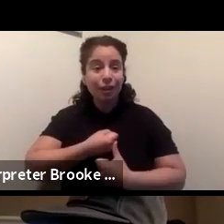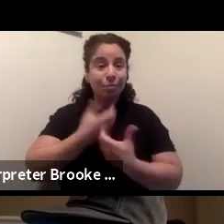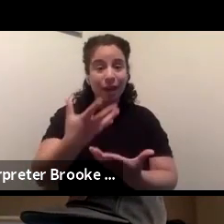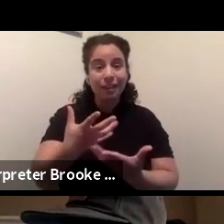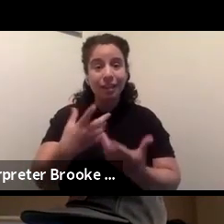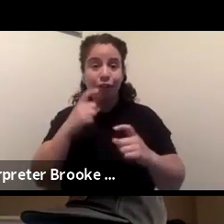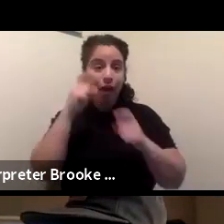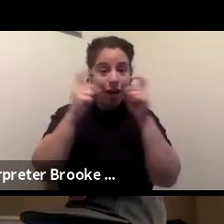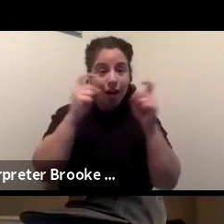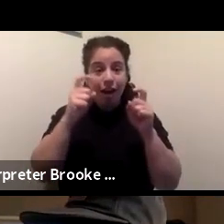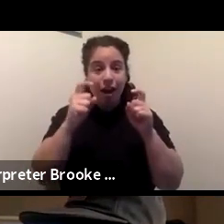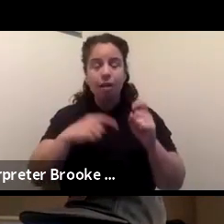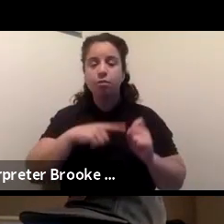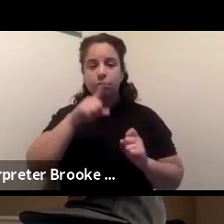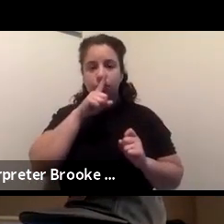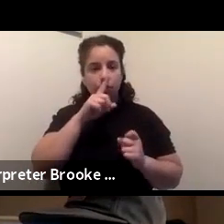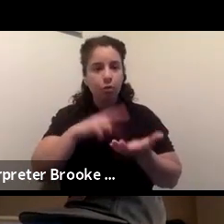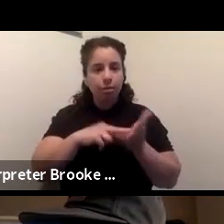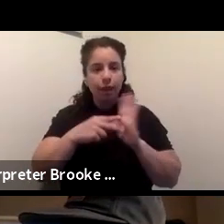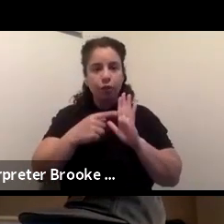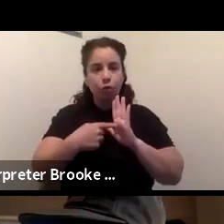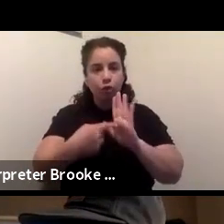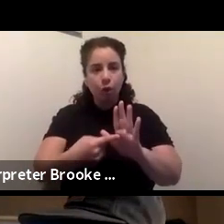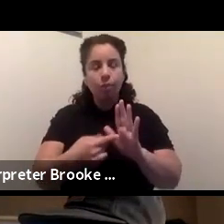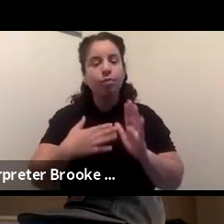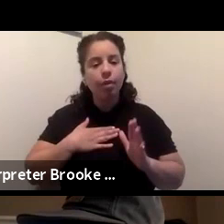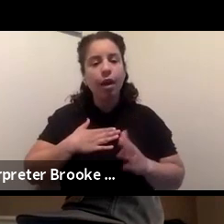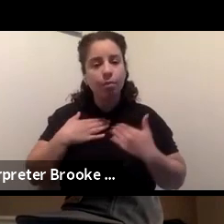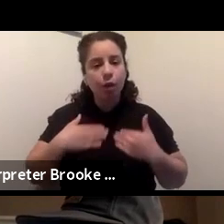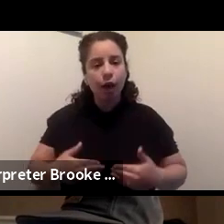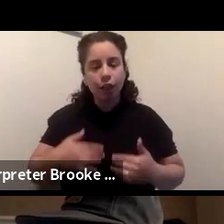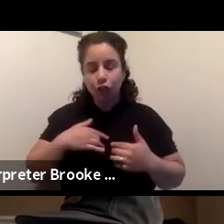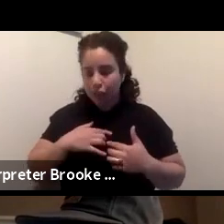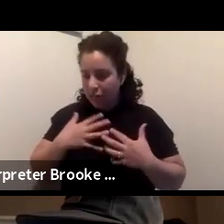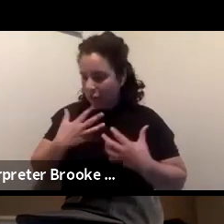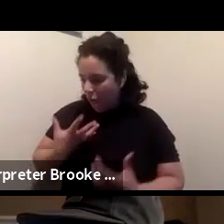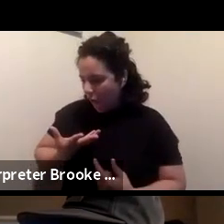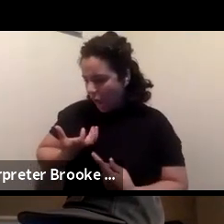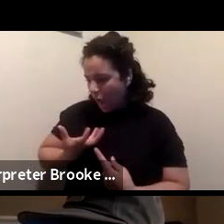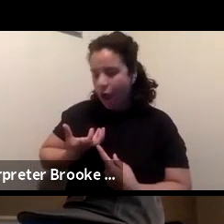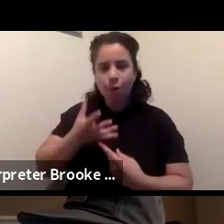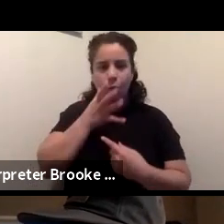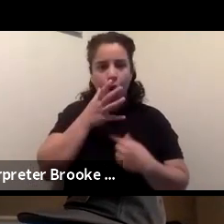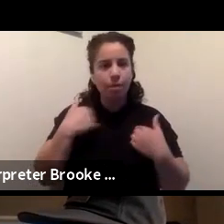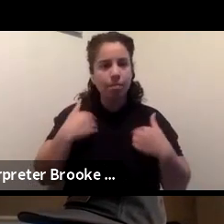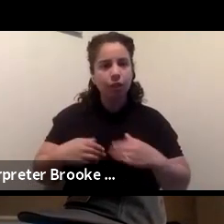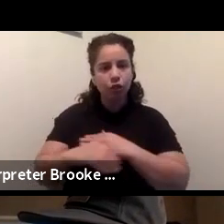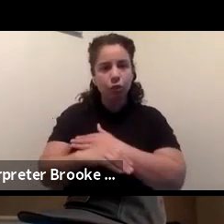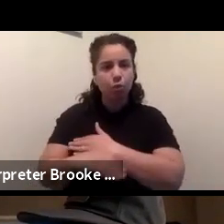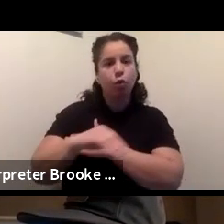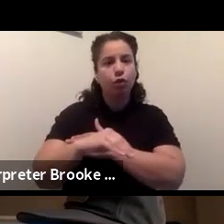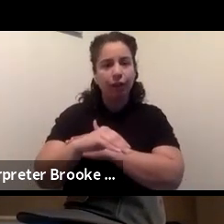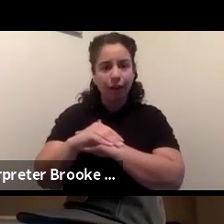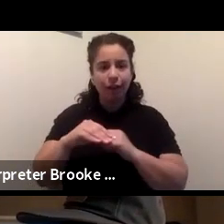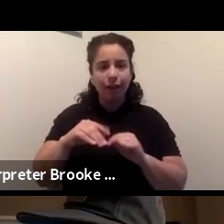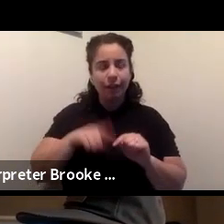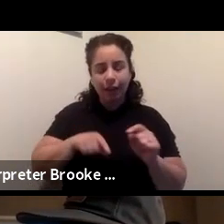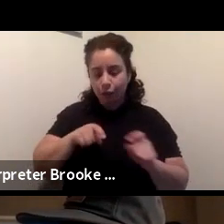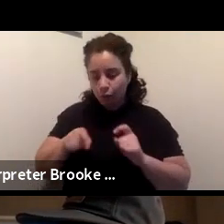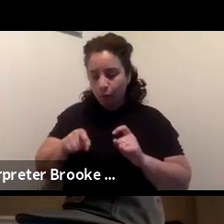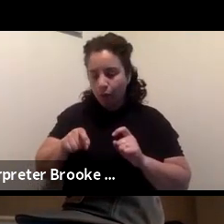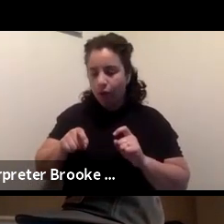to you. It's having a conversation with itself. It's saying, this is incredibly painful. I'm going to make your muscles move in these random ways, which